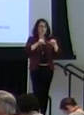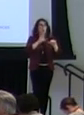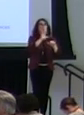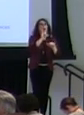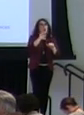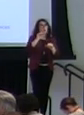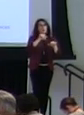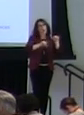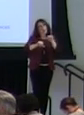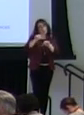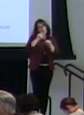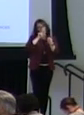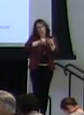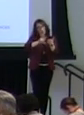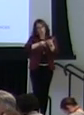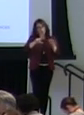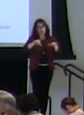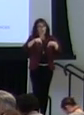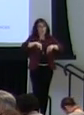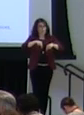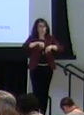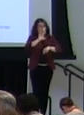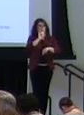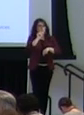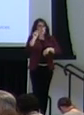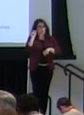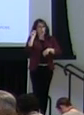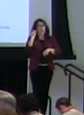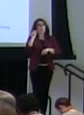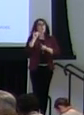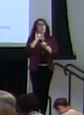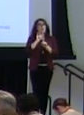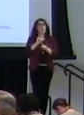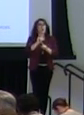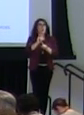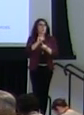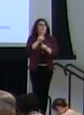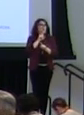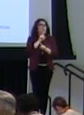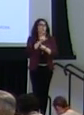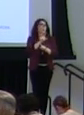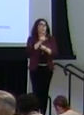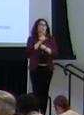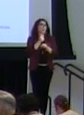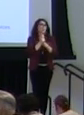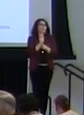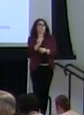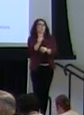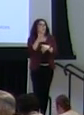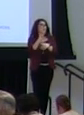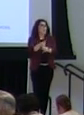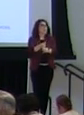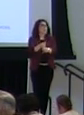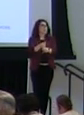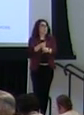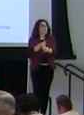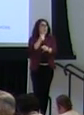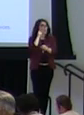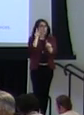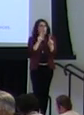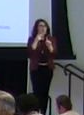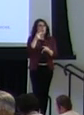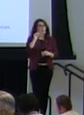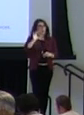bioscientific research done here in Cincinnati that has interfered with the whole level of trust among people of color,